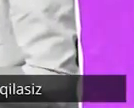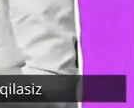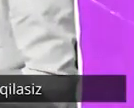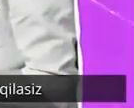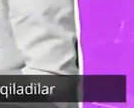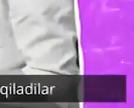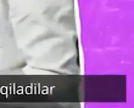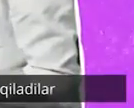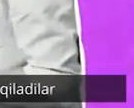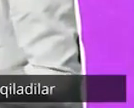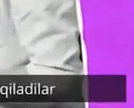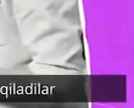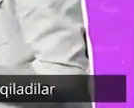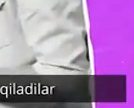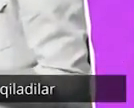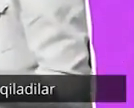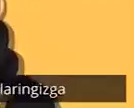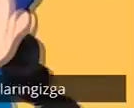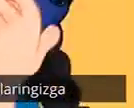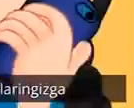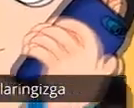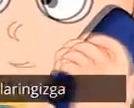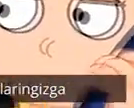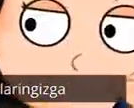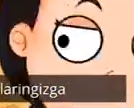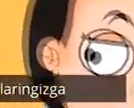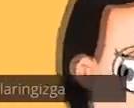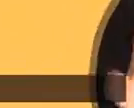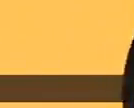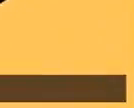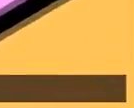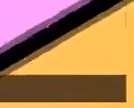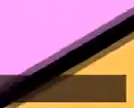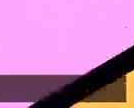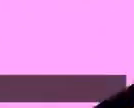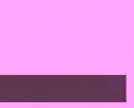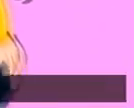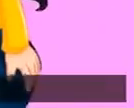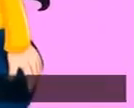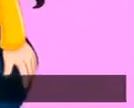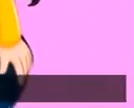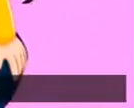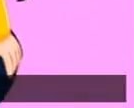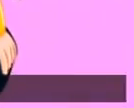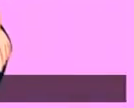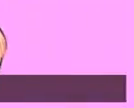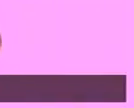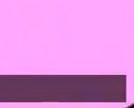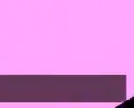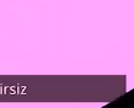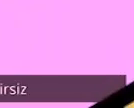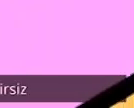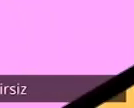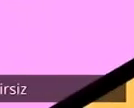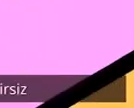close college if they know anyone they would recommend. Call people you have met or normally see just to keep in touch. You may have played with these